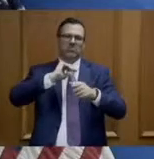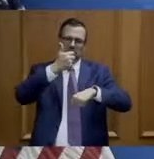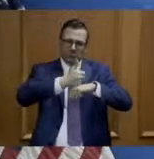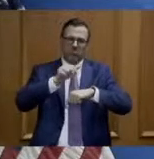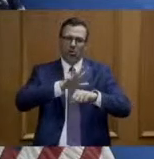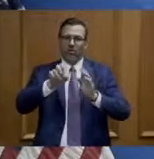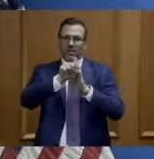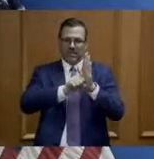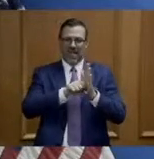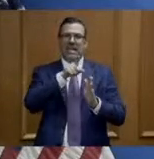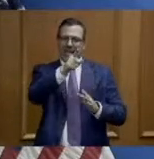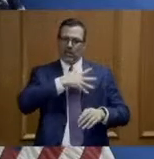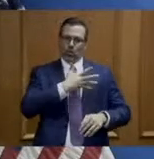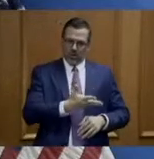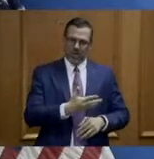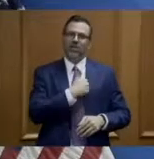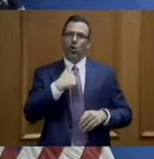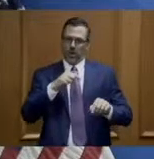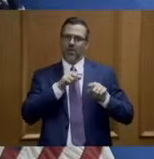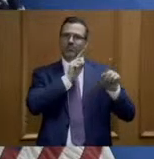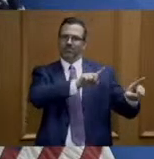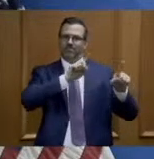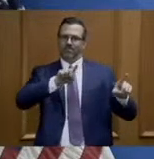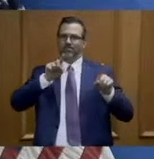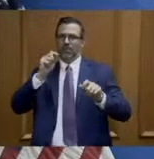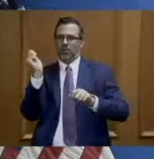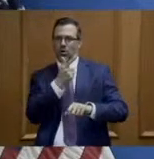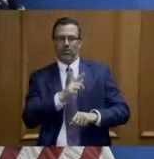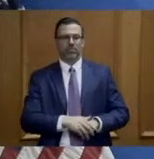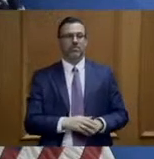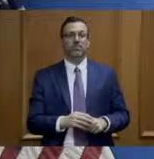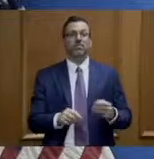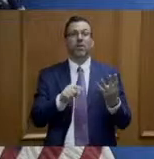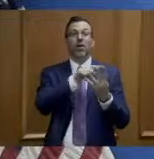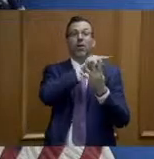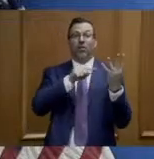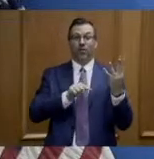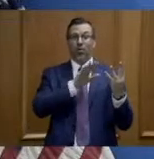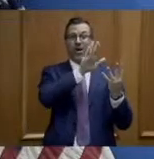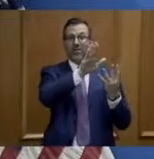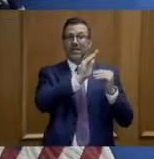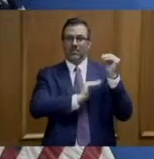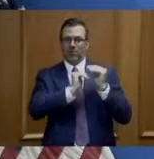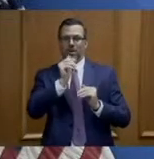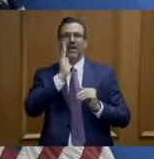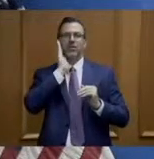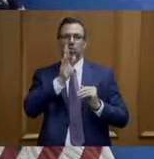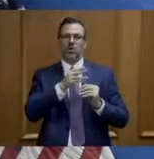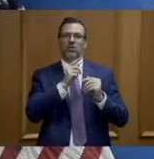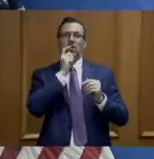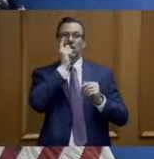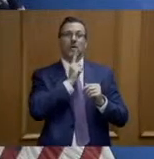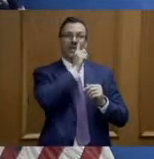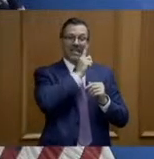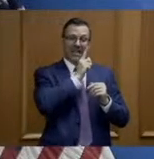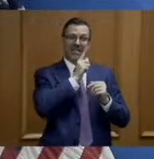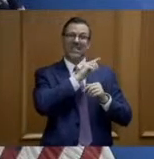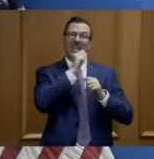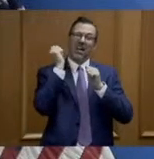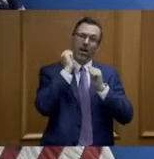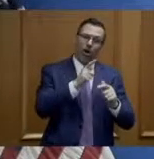effort. In fact, 4 of his facilities are scheduled to test every resident and staff member before this week is